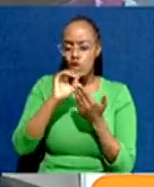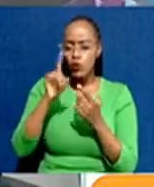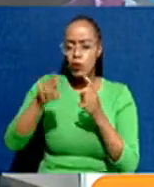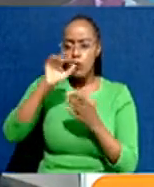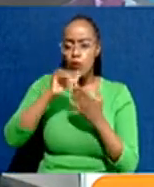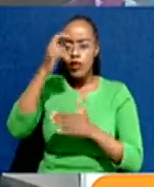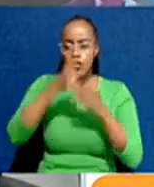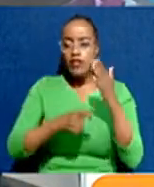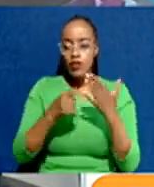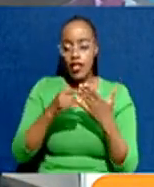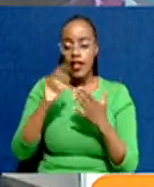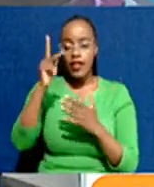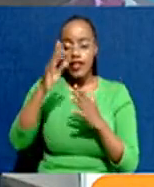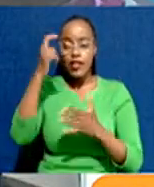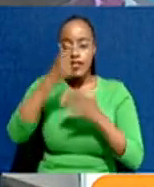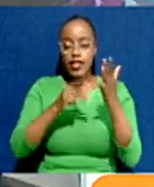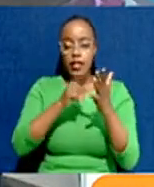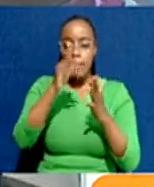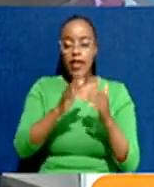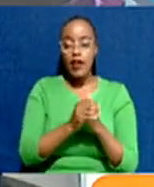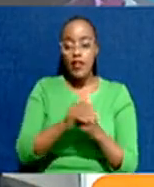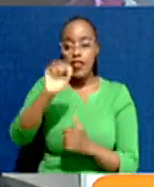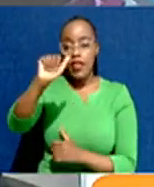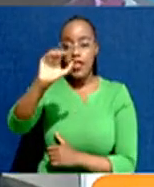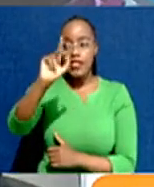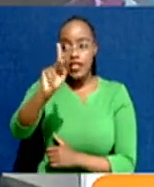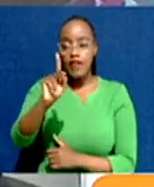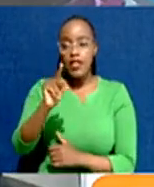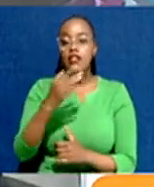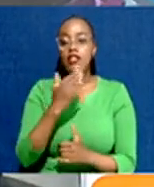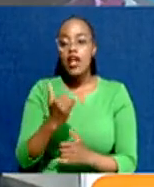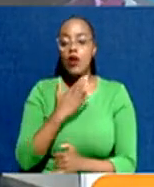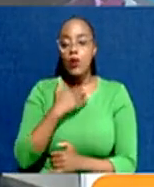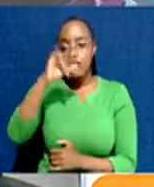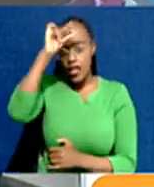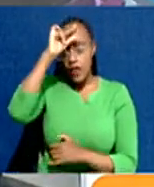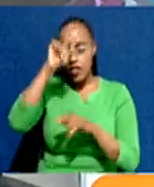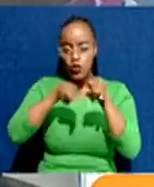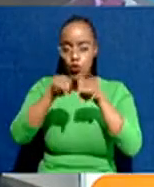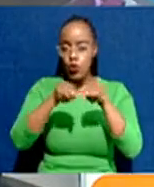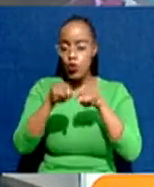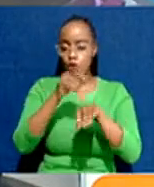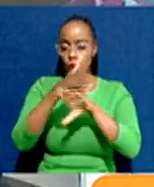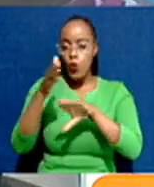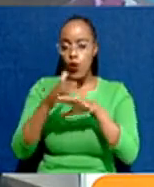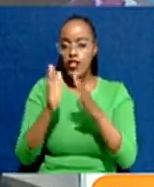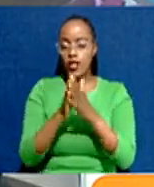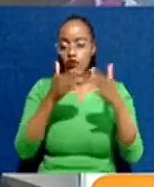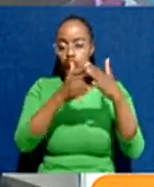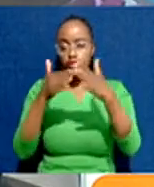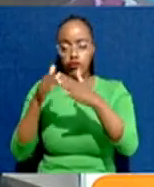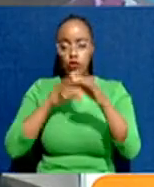on Kenyan taxpayers. The Anglican clergy instead wants the government to contain wastage and combat